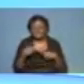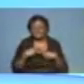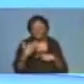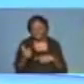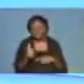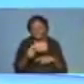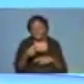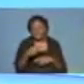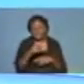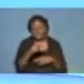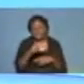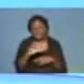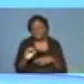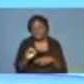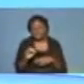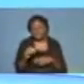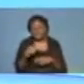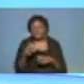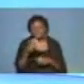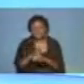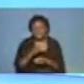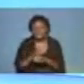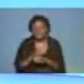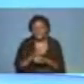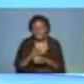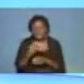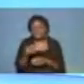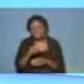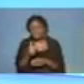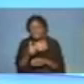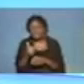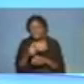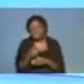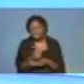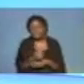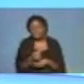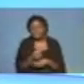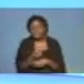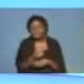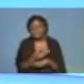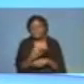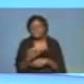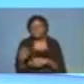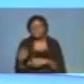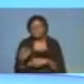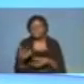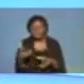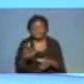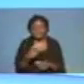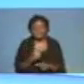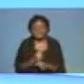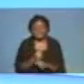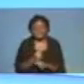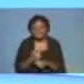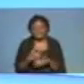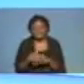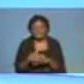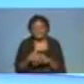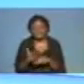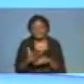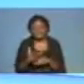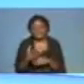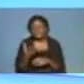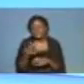their declarations and value-added taxes accurately. Taxes owed are in excess of more than $1.3